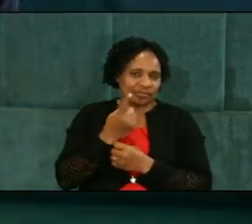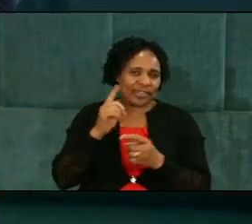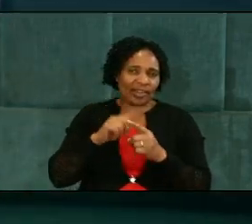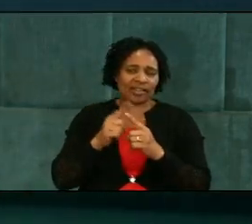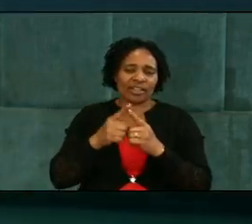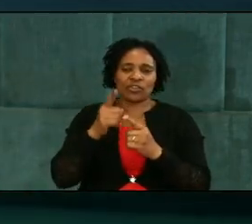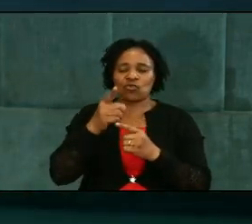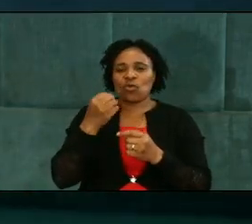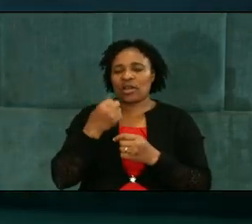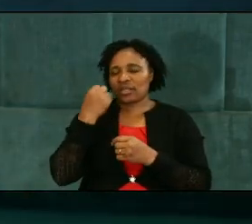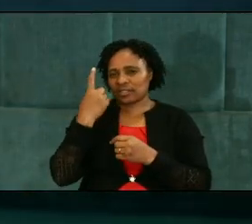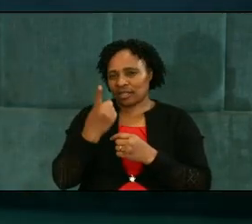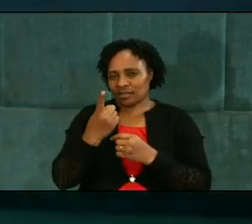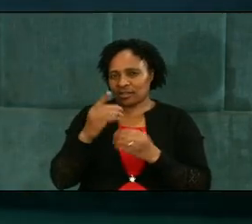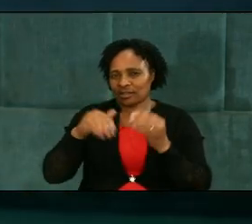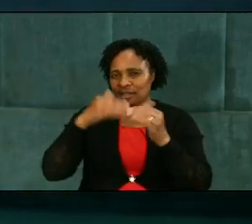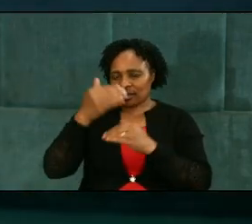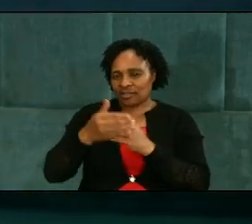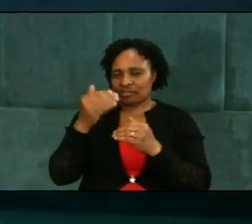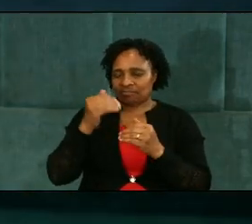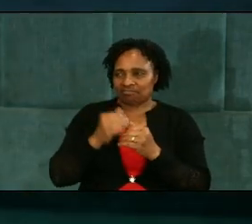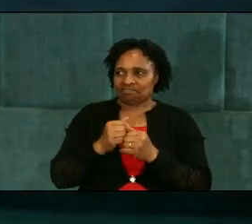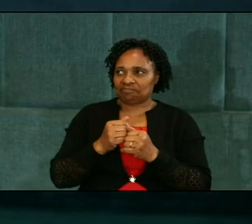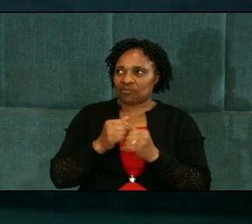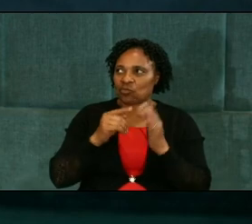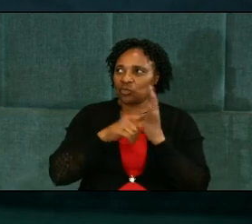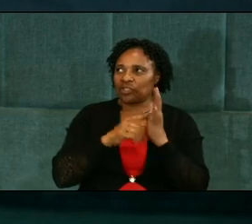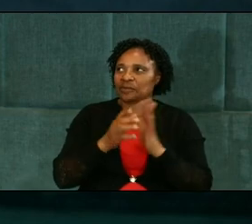then you'll understand my next point.